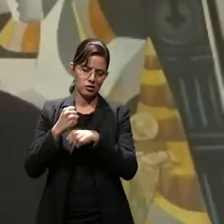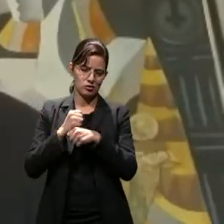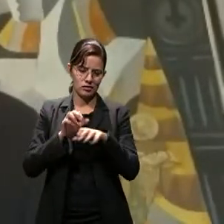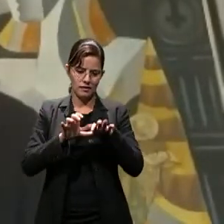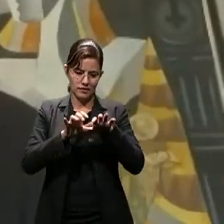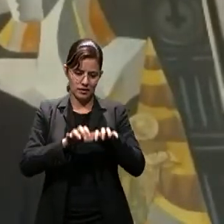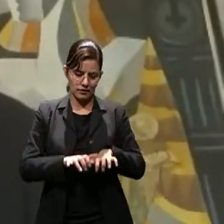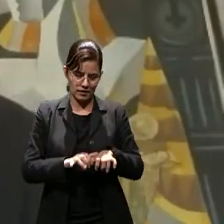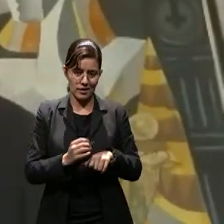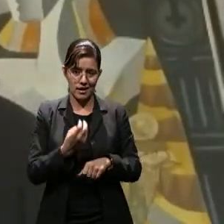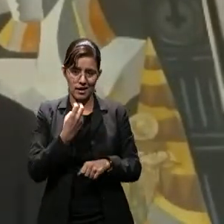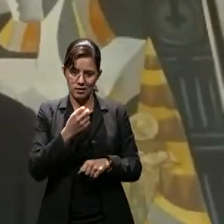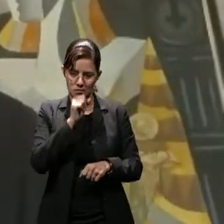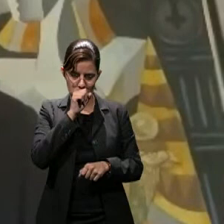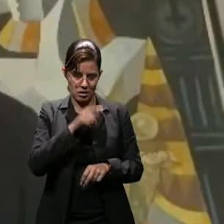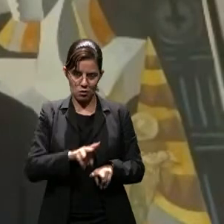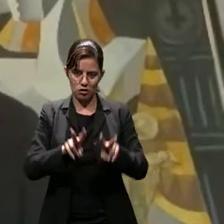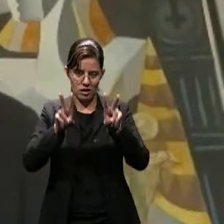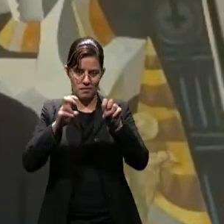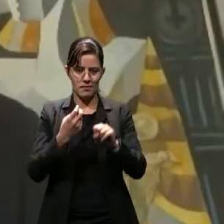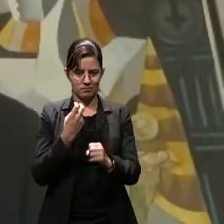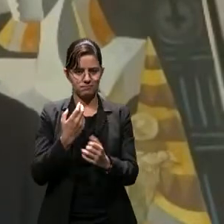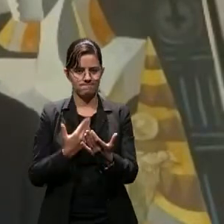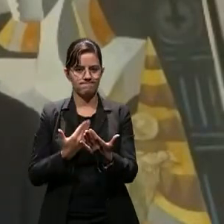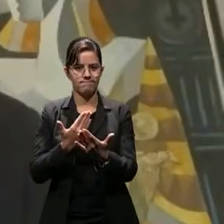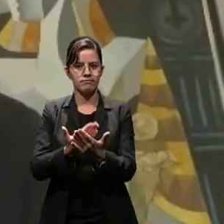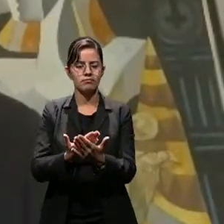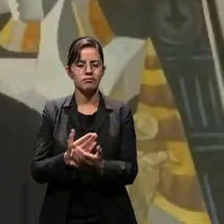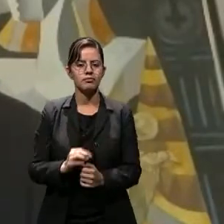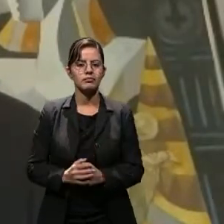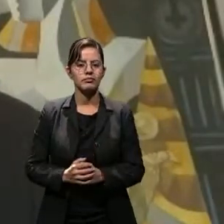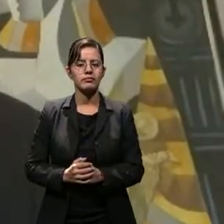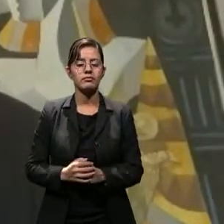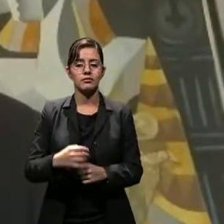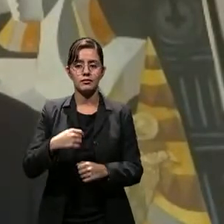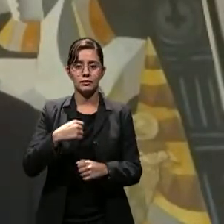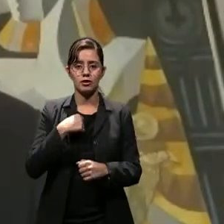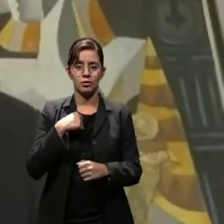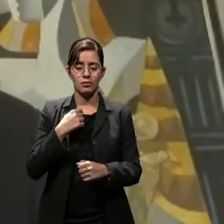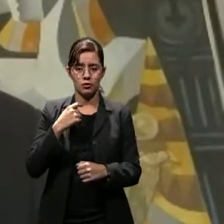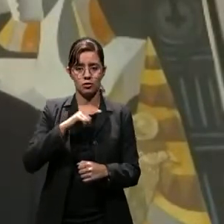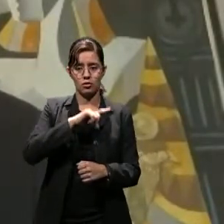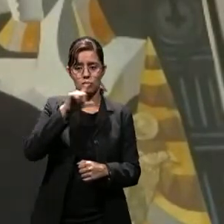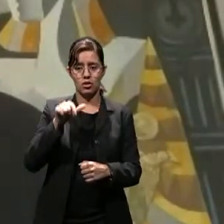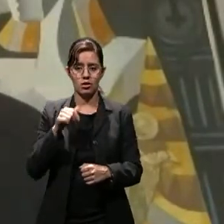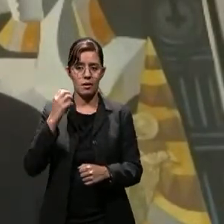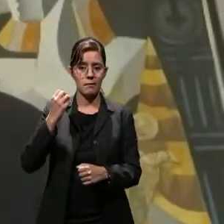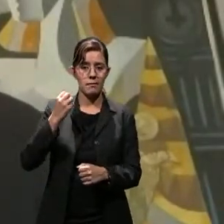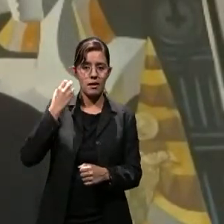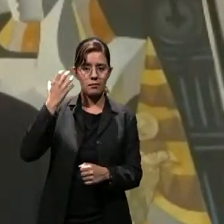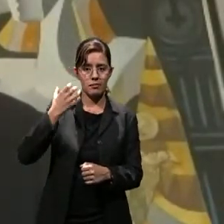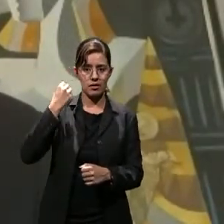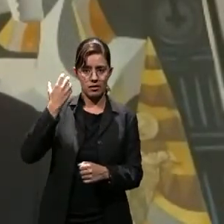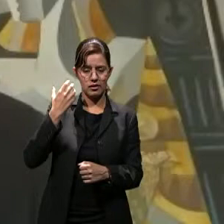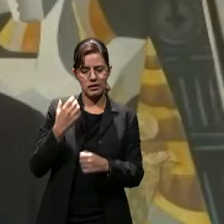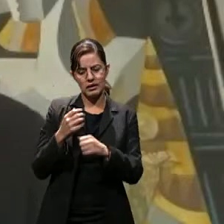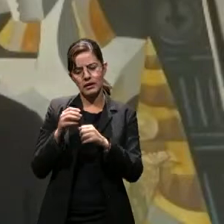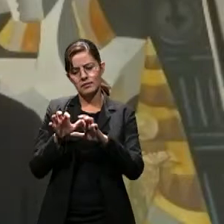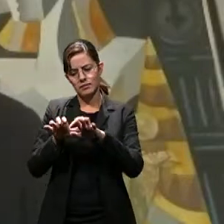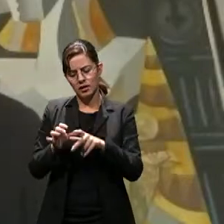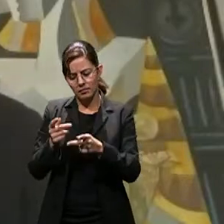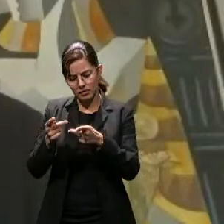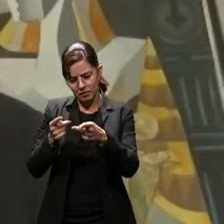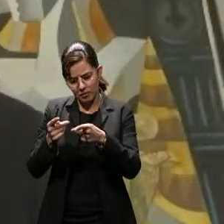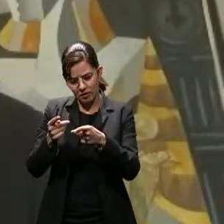this, and while I was preparing this panel, I learned how much